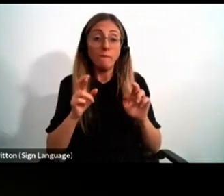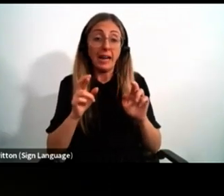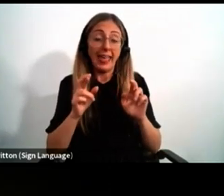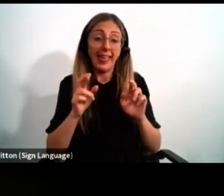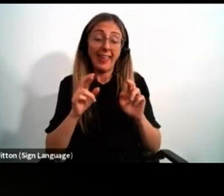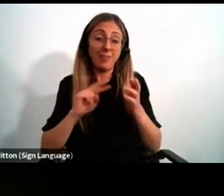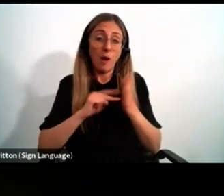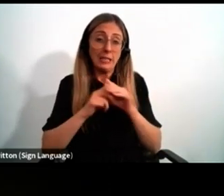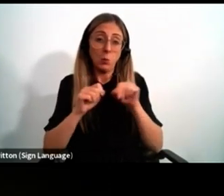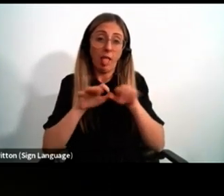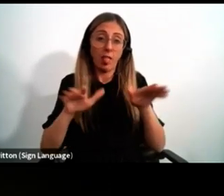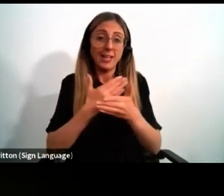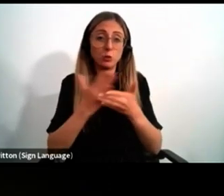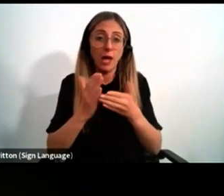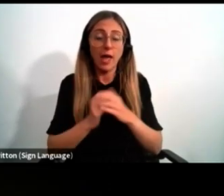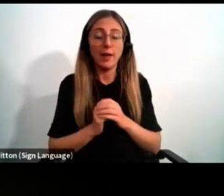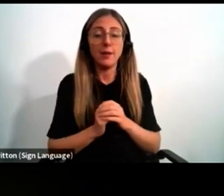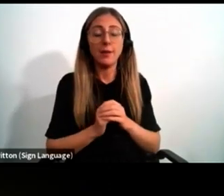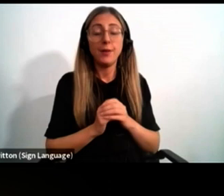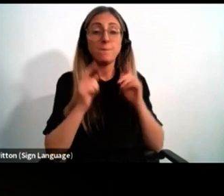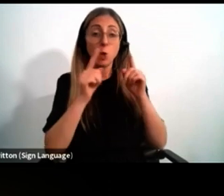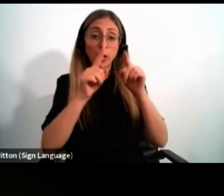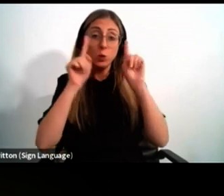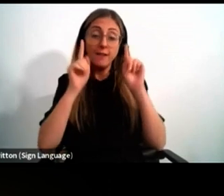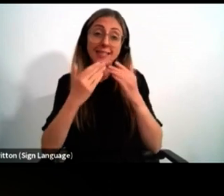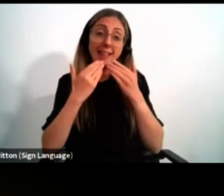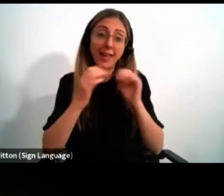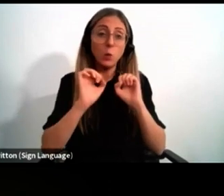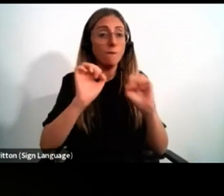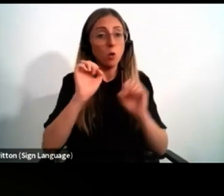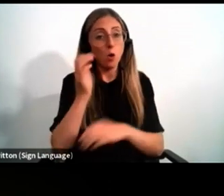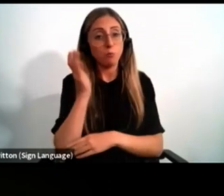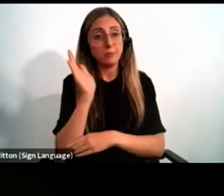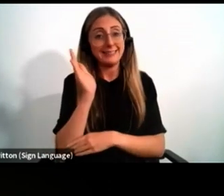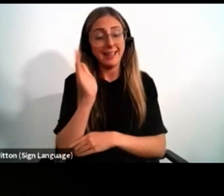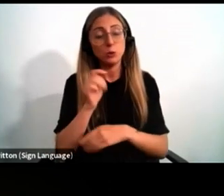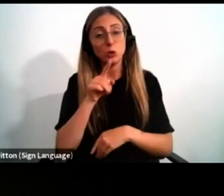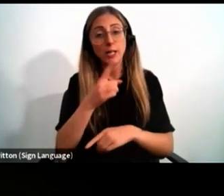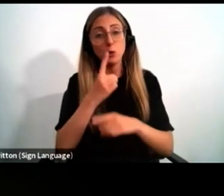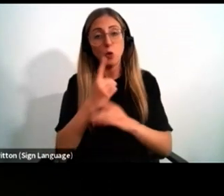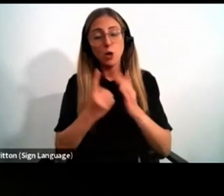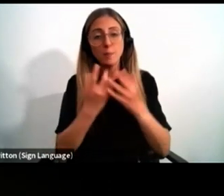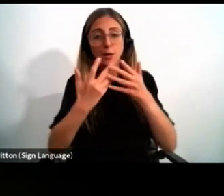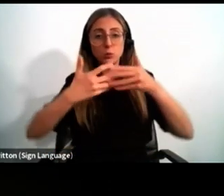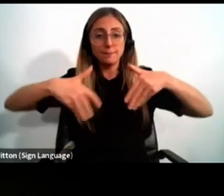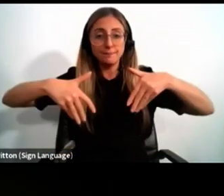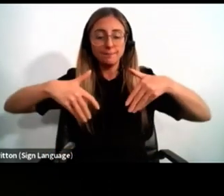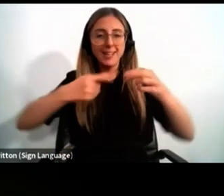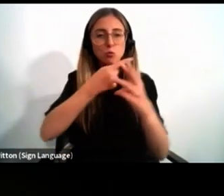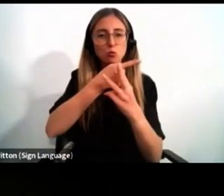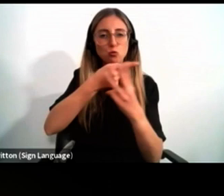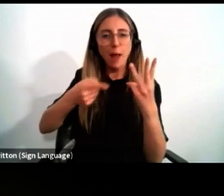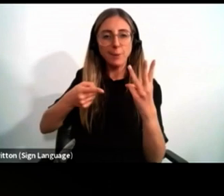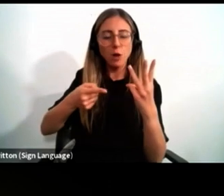from Obafemi Aolo University. Thanks, Prof, for your presentation. You mentioned the tripod stand, public, private, and academia